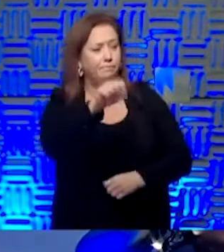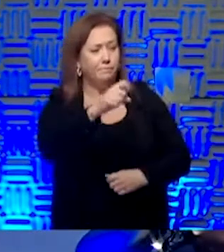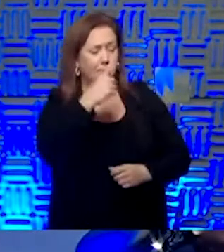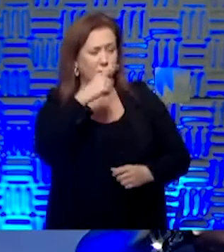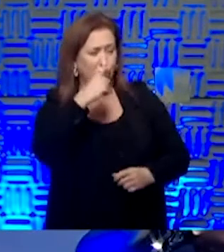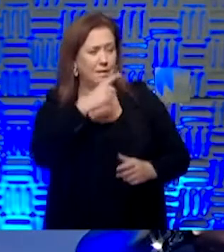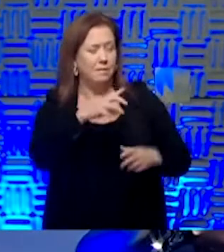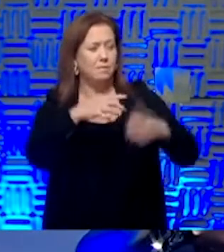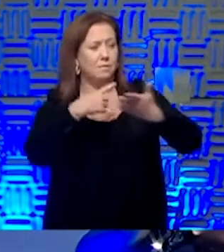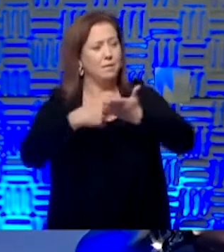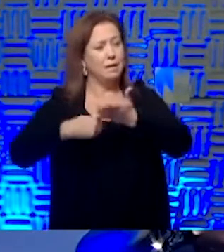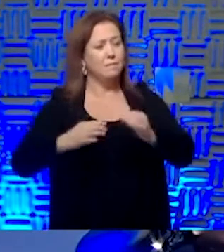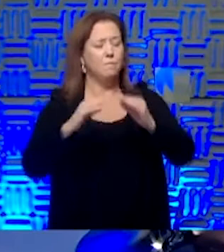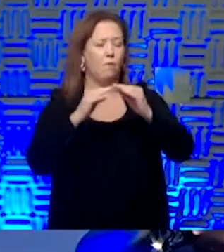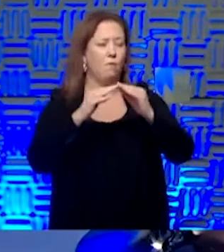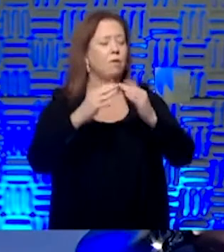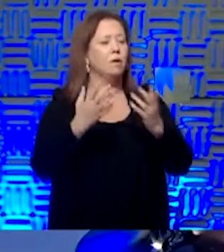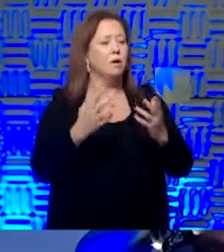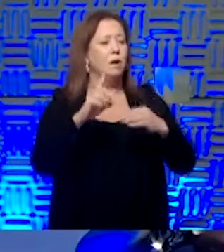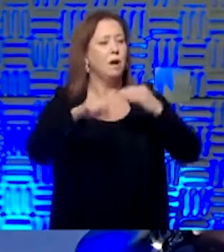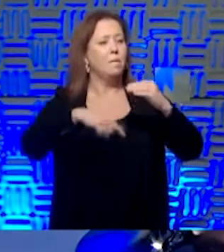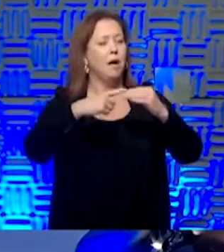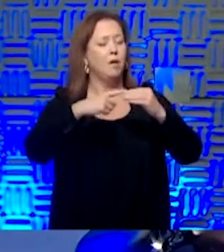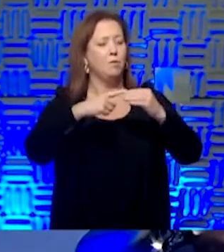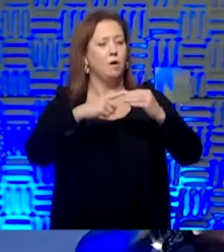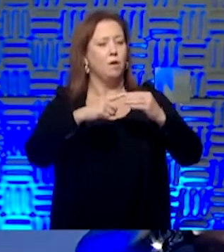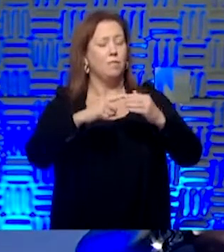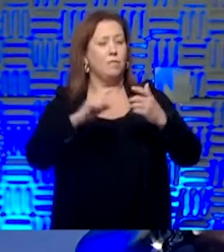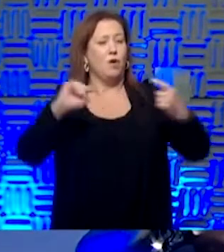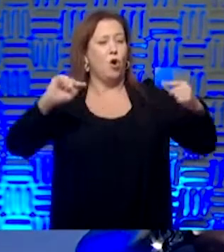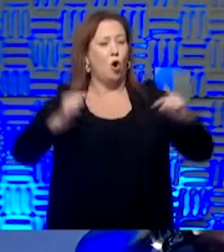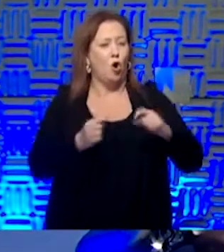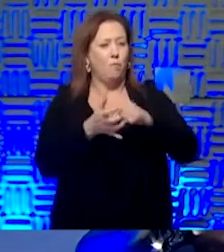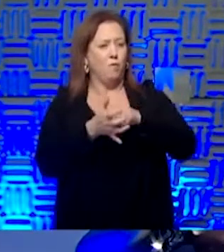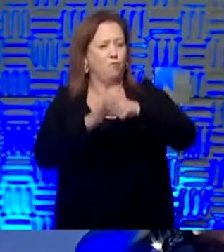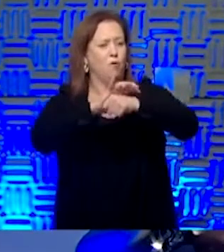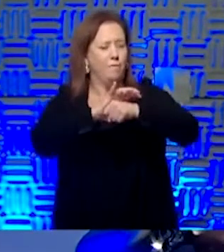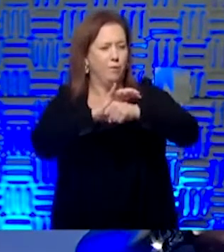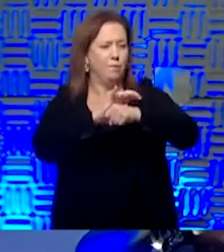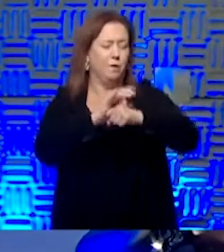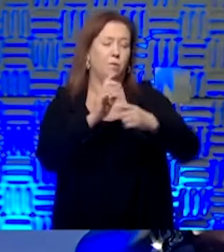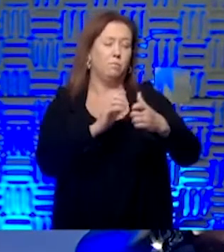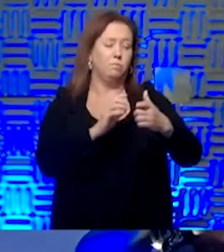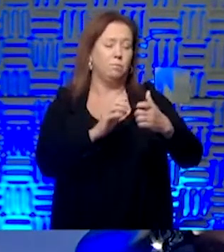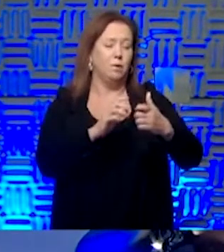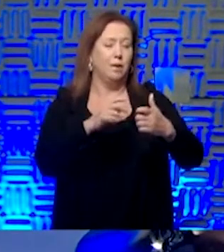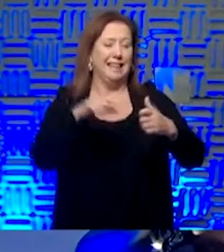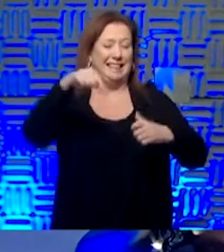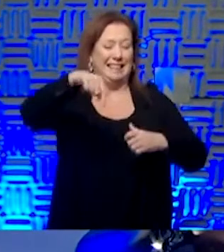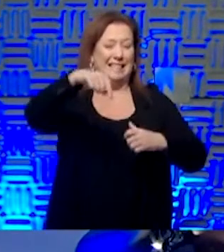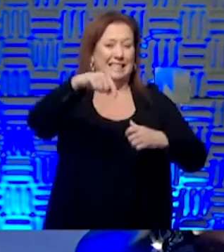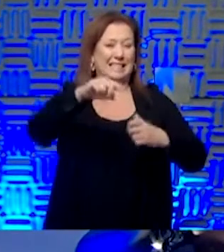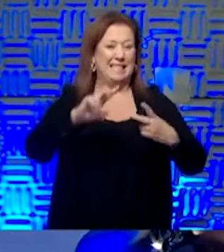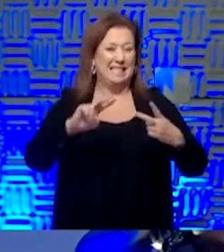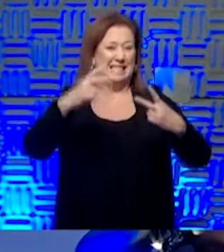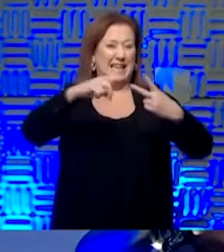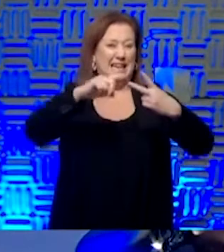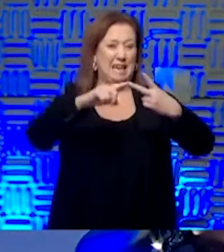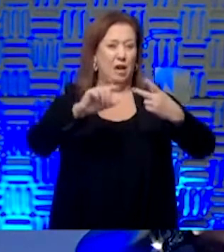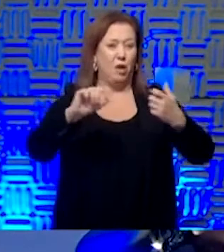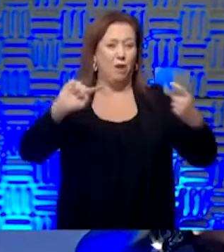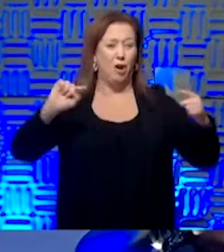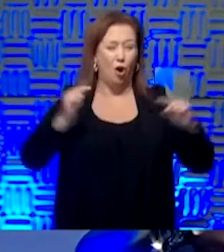you know, we spend a lot of time about talking around the direct harm of coronavirus or the primary harm. This is the collateral or secondary harm. What are